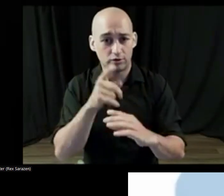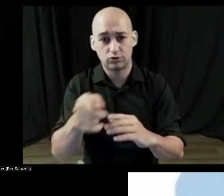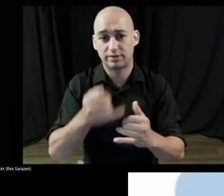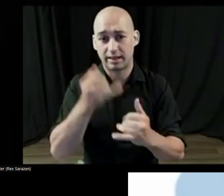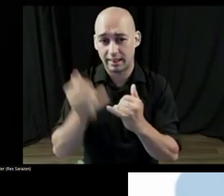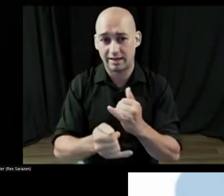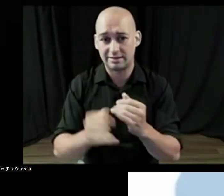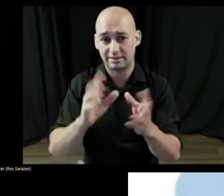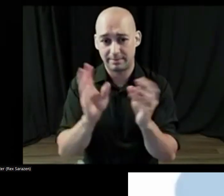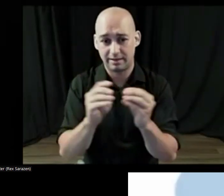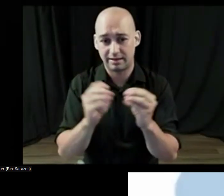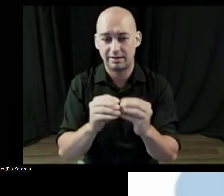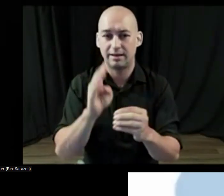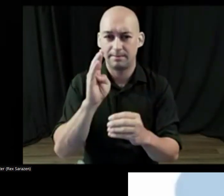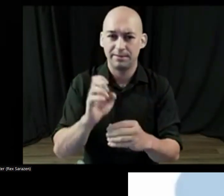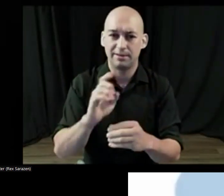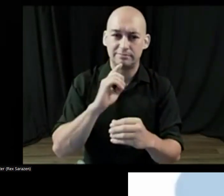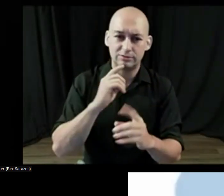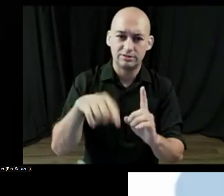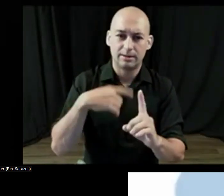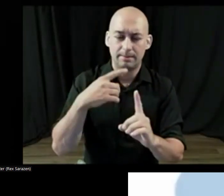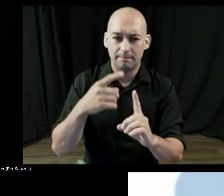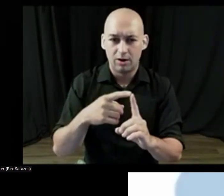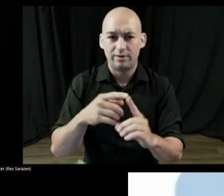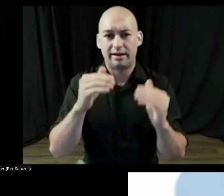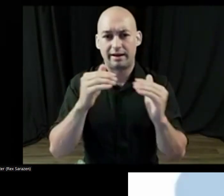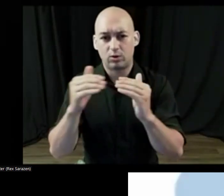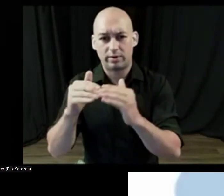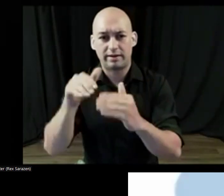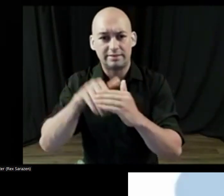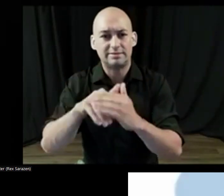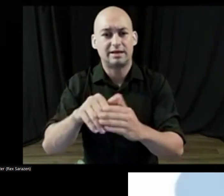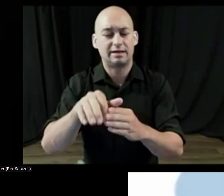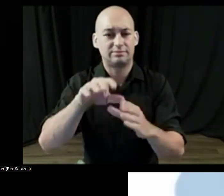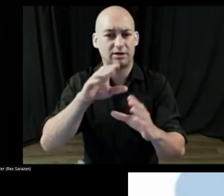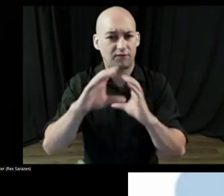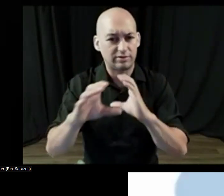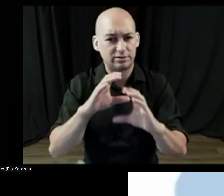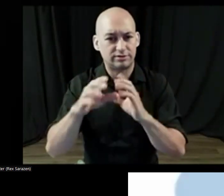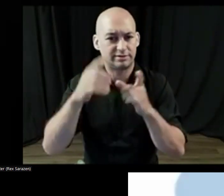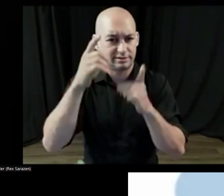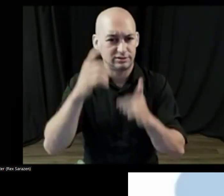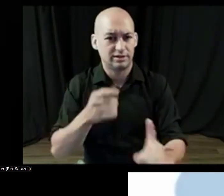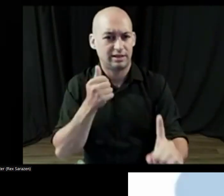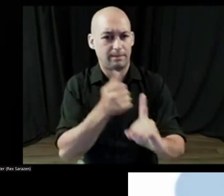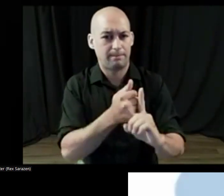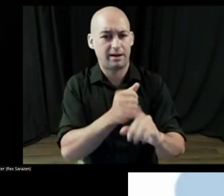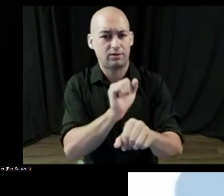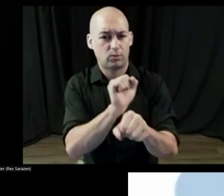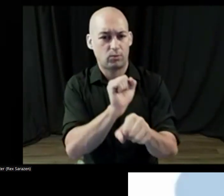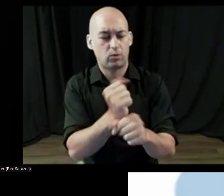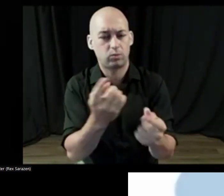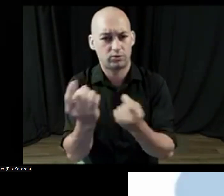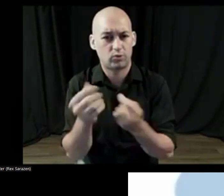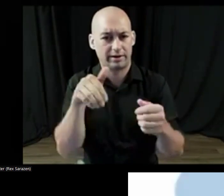and deliberate about the importance of equity in all conversations and decisions that impact the work we are doing in this committee. To